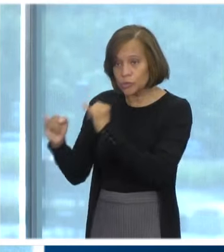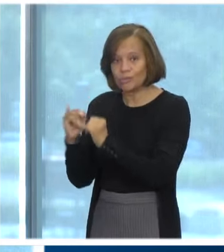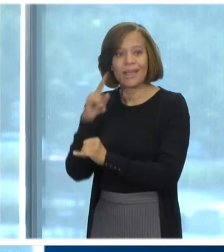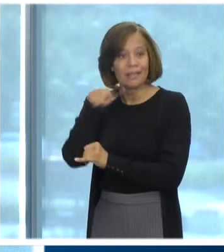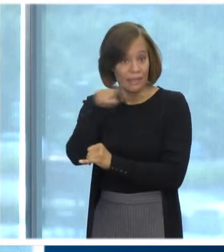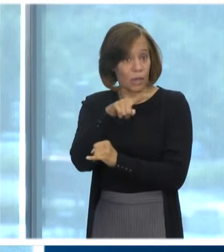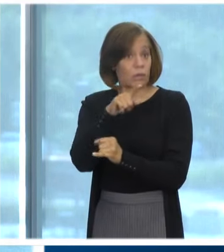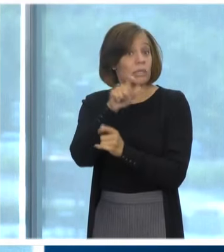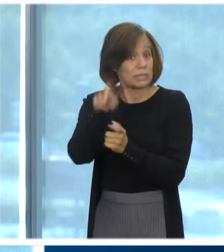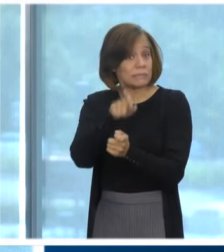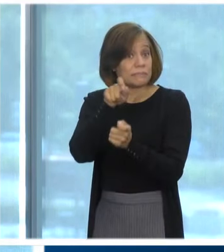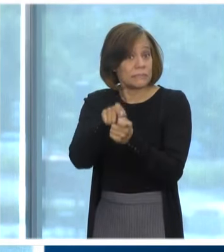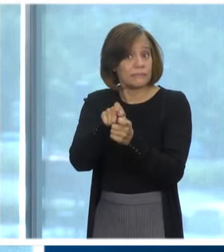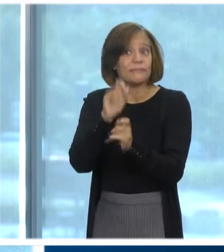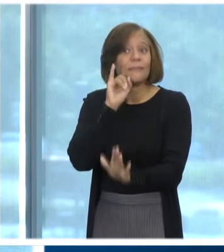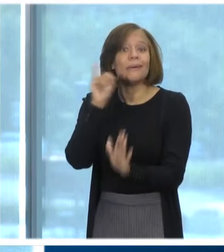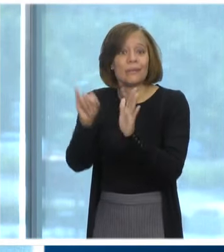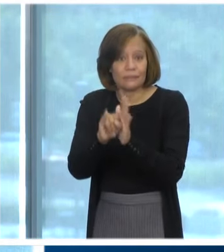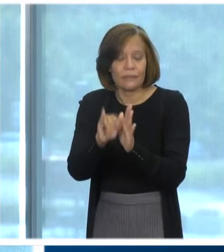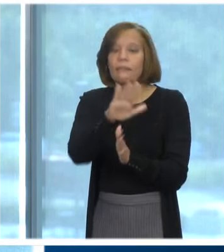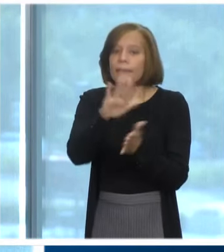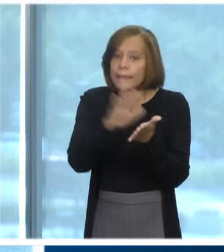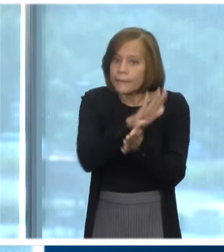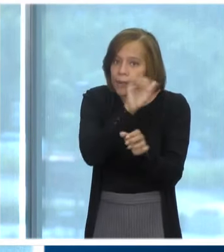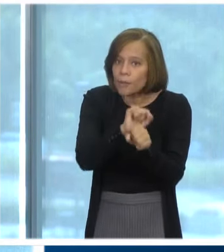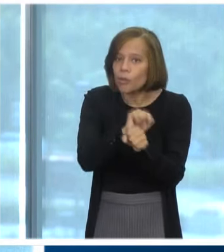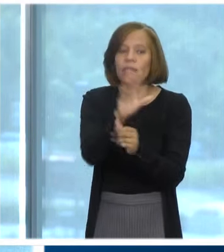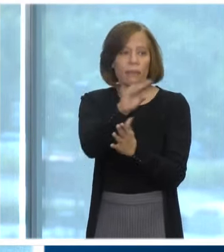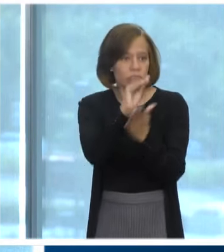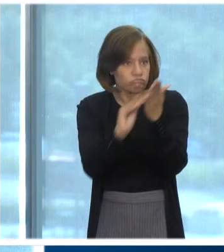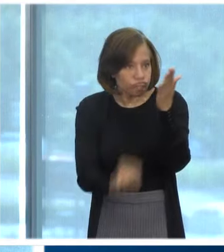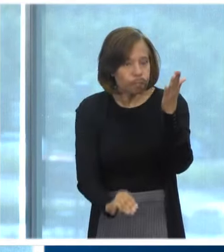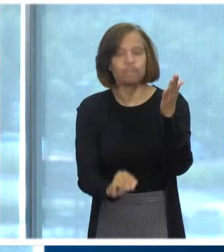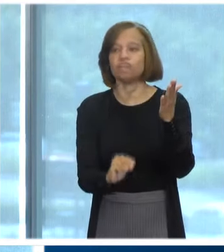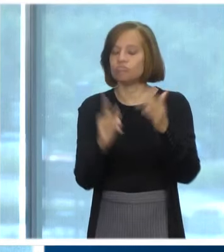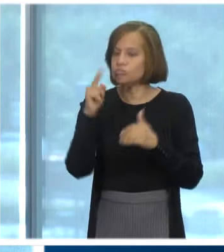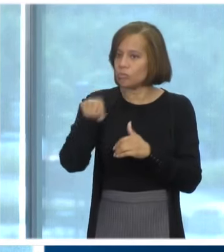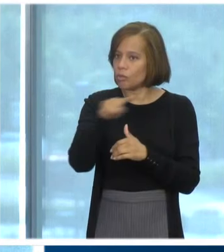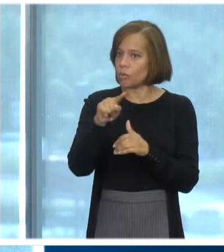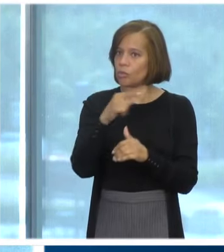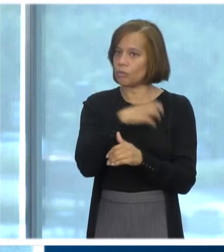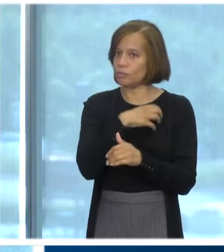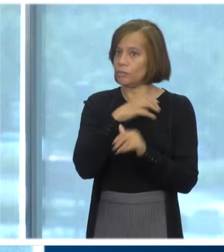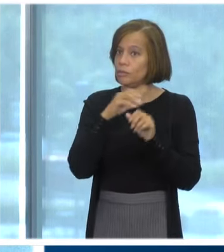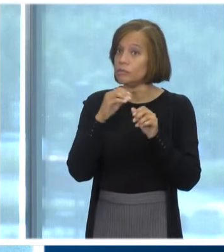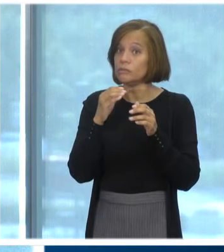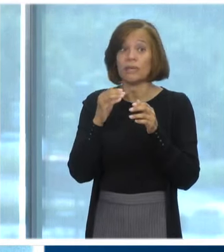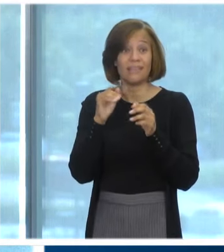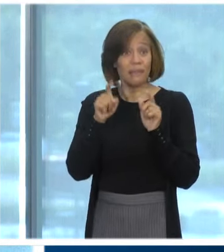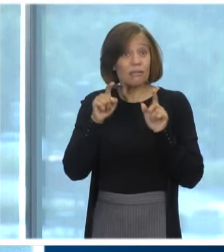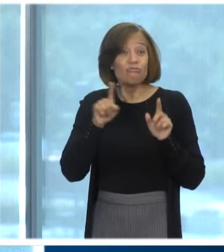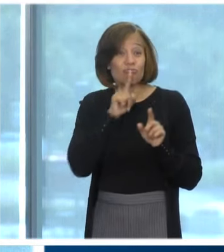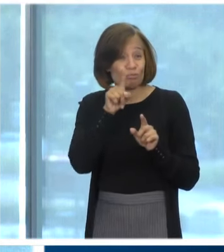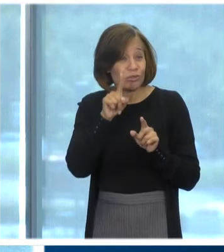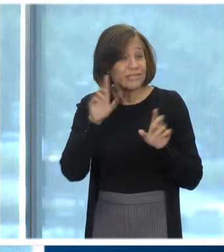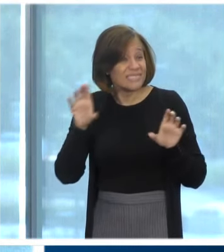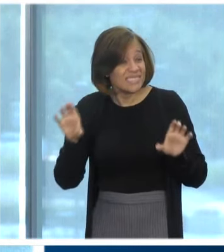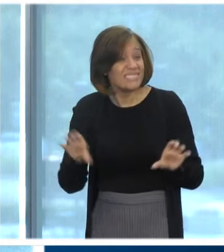did complete the paperwork that was required of them. In short, those officers who did what was required of them were more